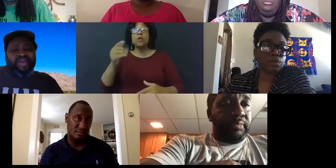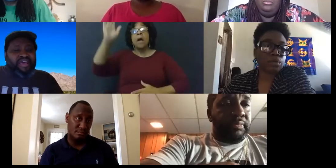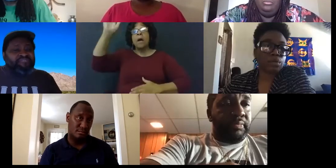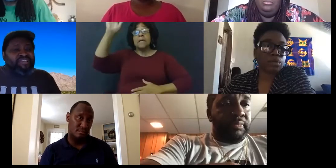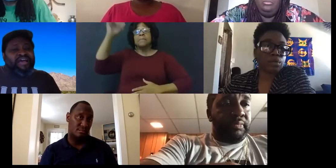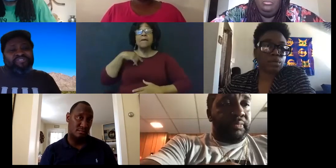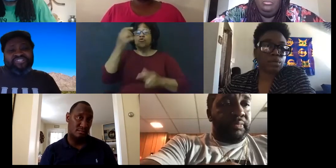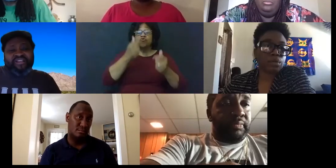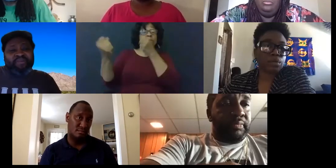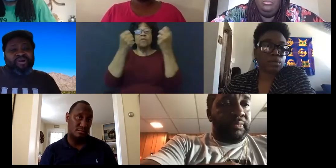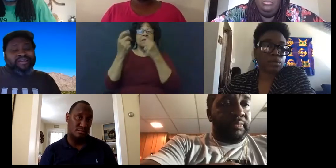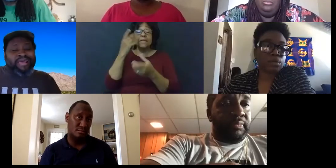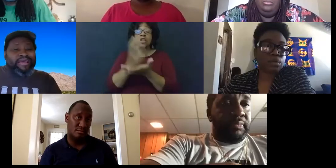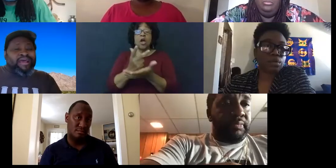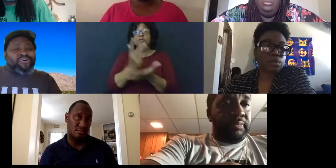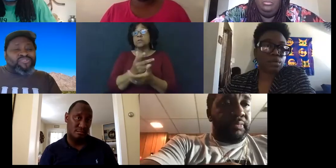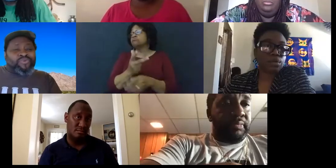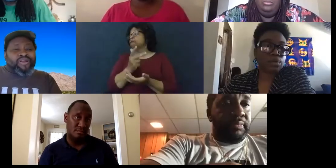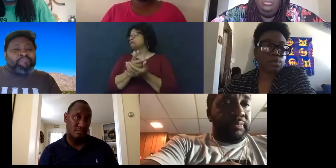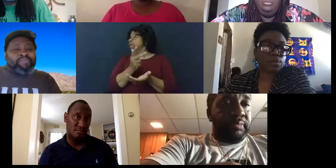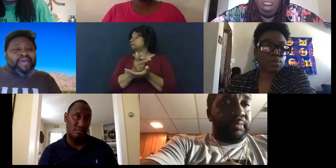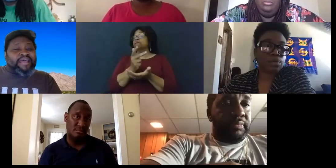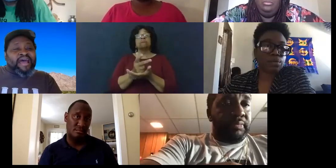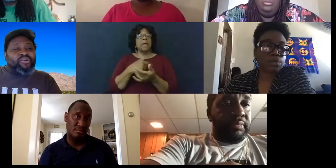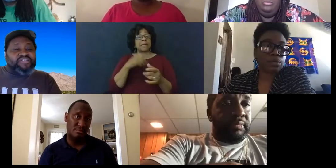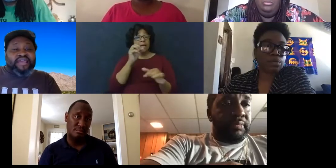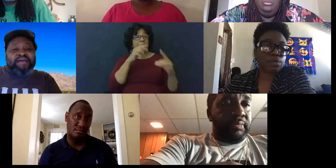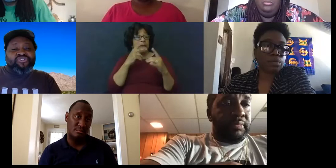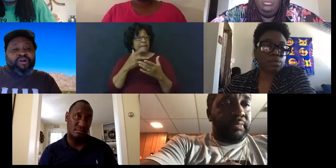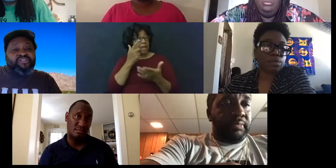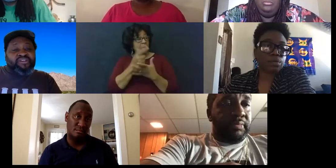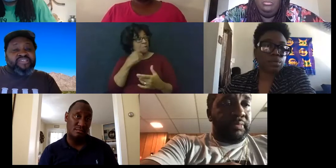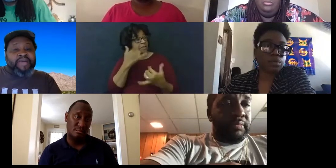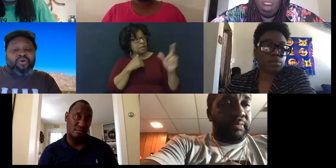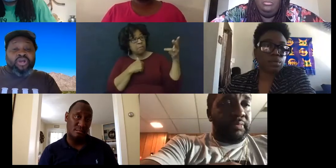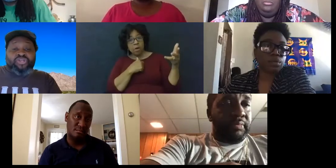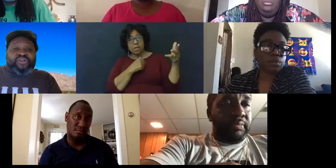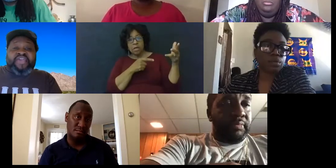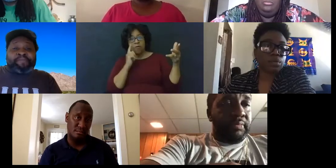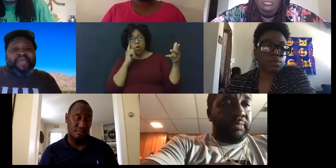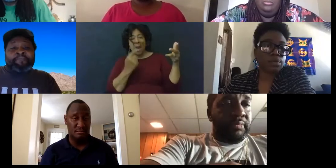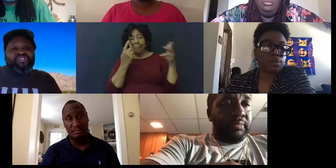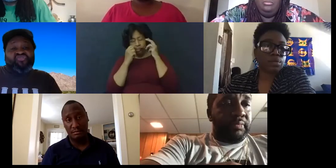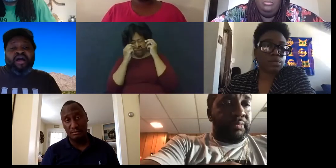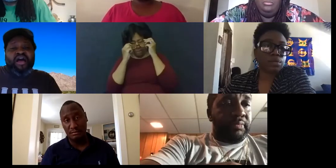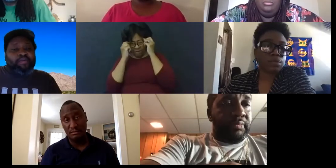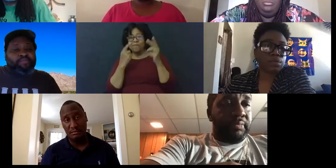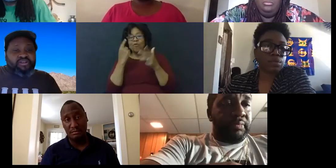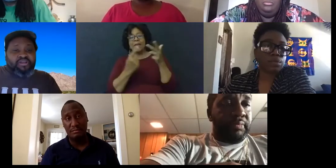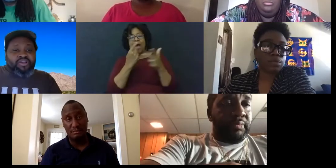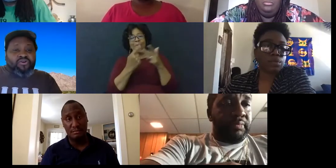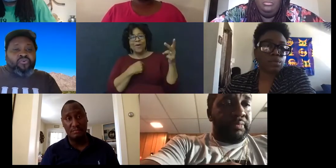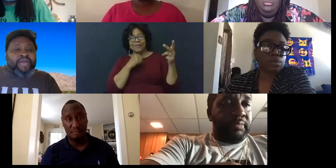around and I've seen cops just sitting there parking, and I'll go somewhere and be back an hour and see that cop still parked there in the same hour. So there can't be that much